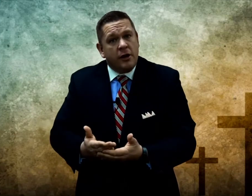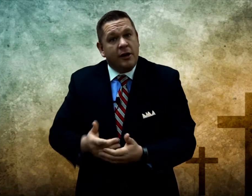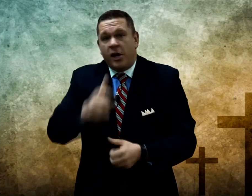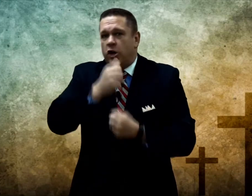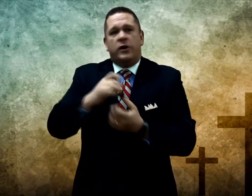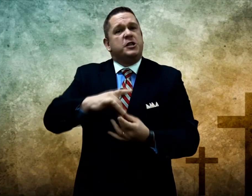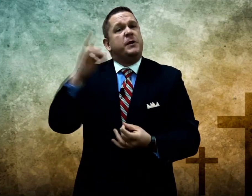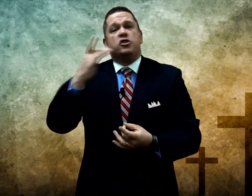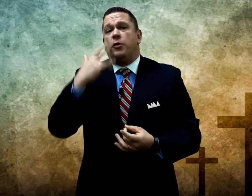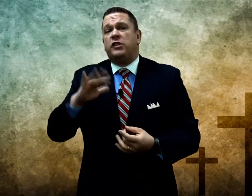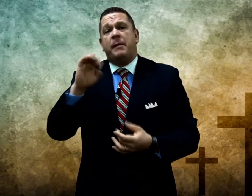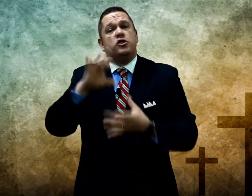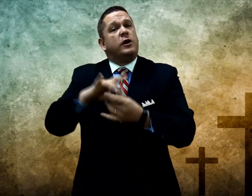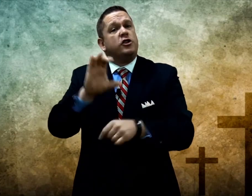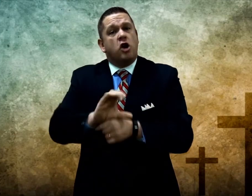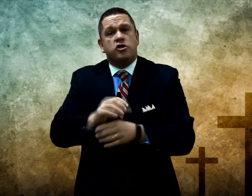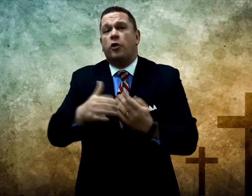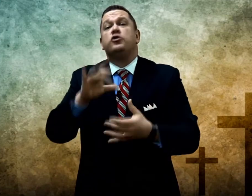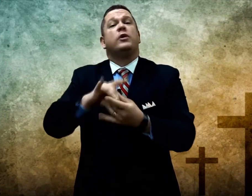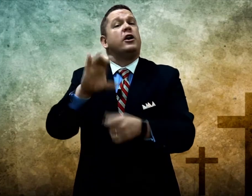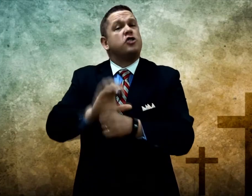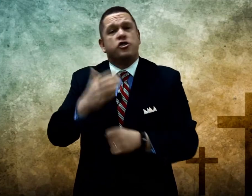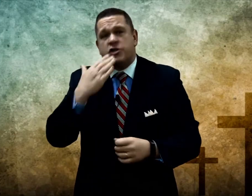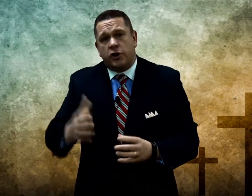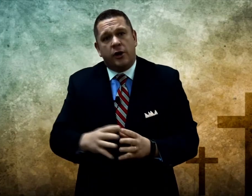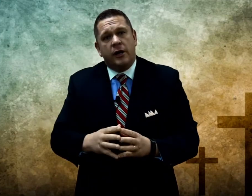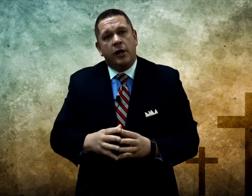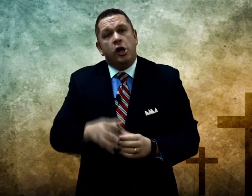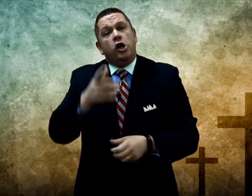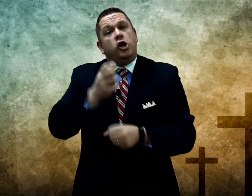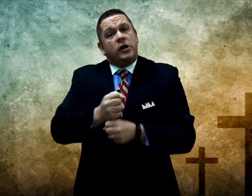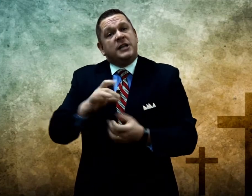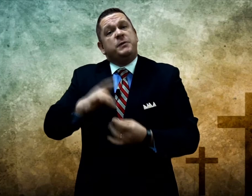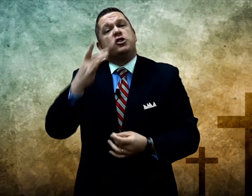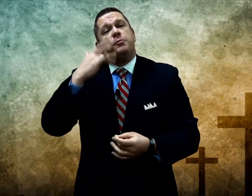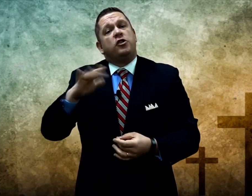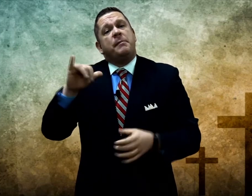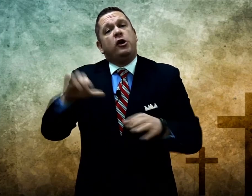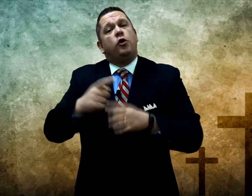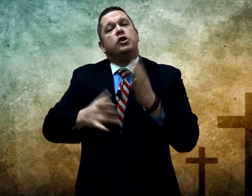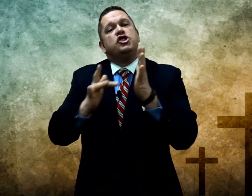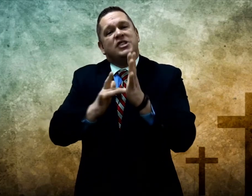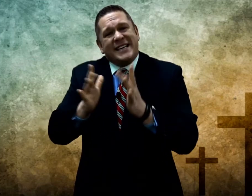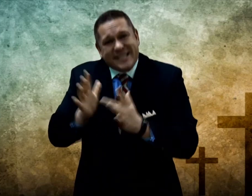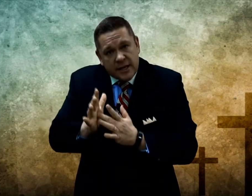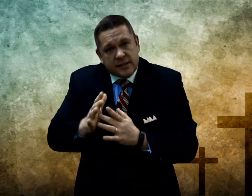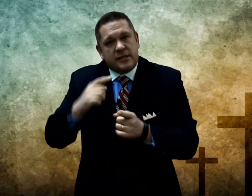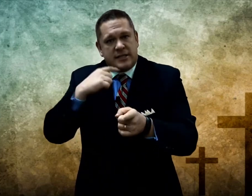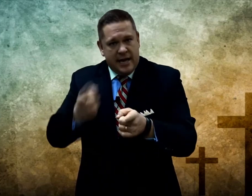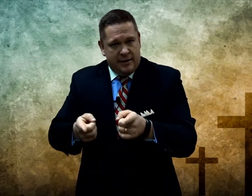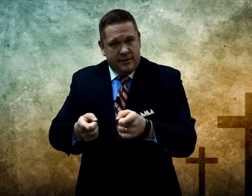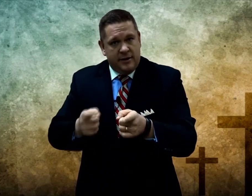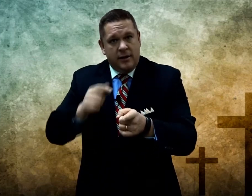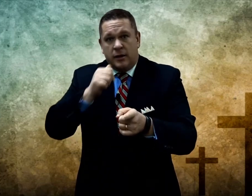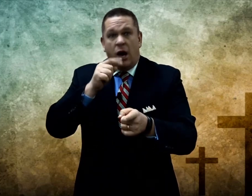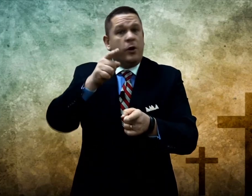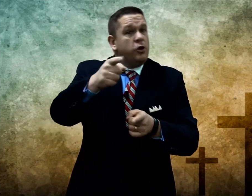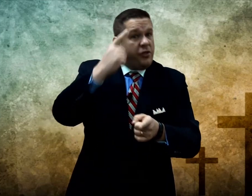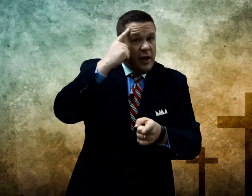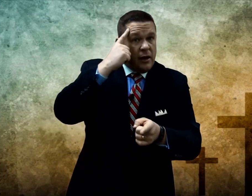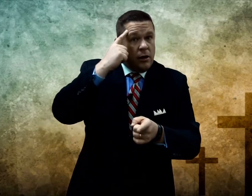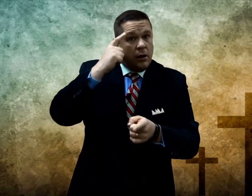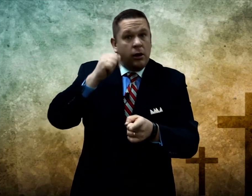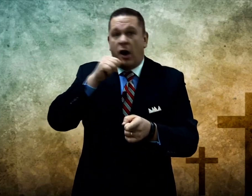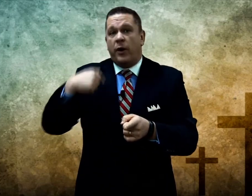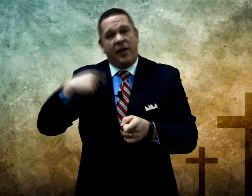baptism's good. You don't get a spiritual birthday by joining a church, although joining a church is good. You get a spiritual birthday by doing what Jesus says, not